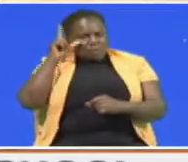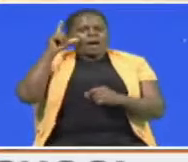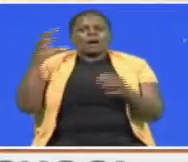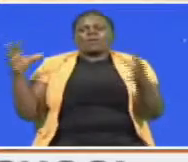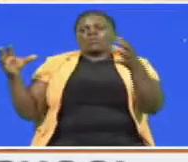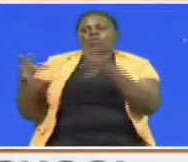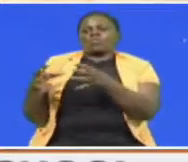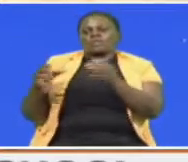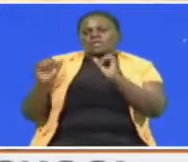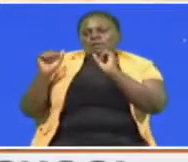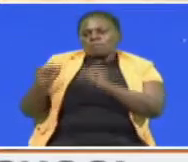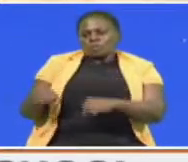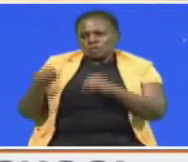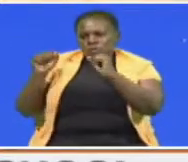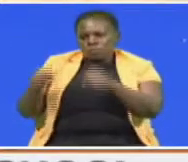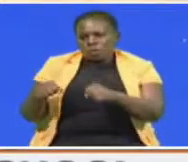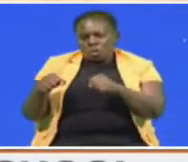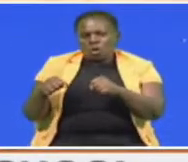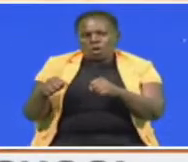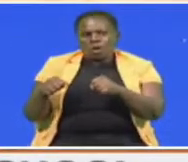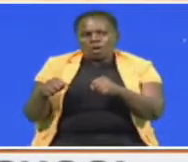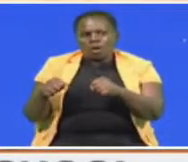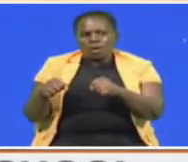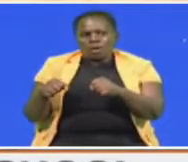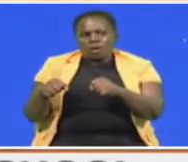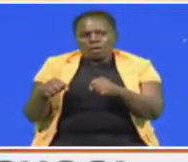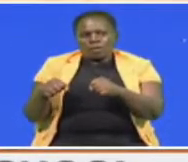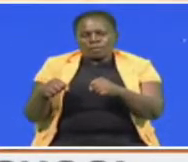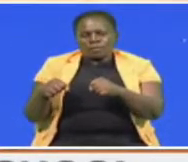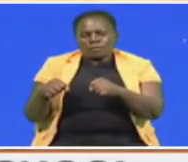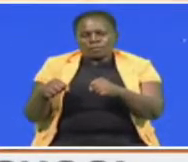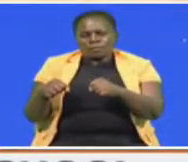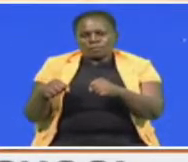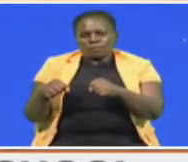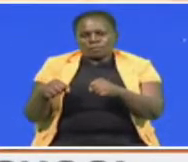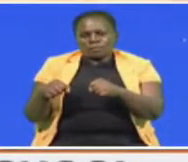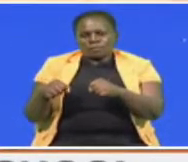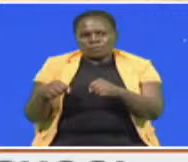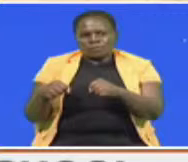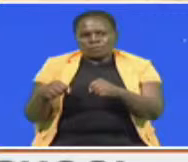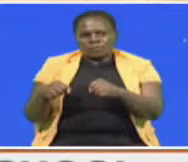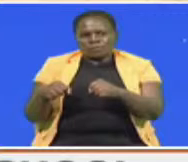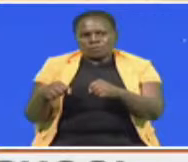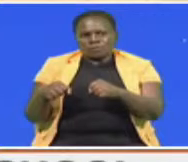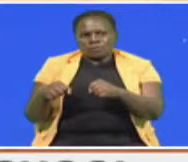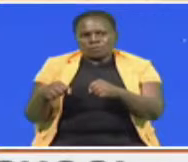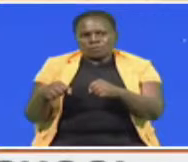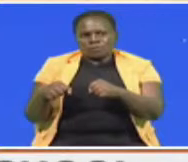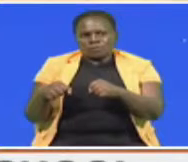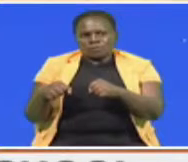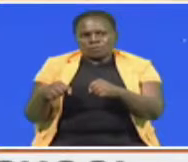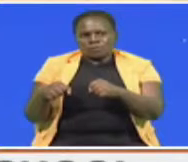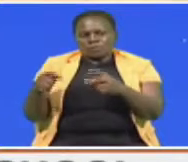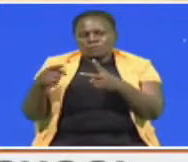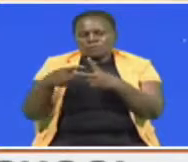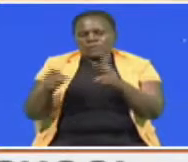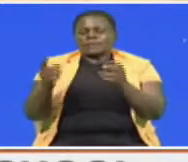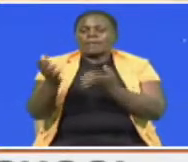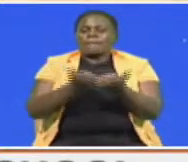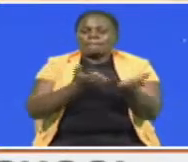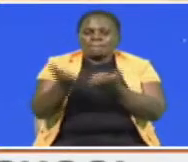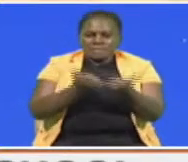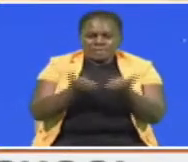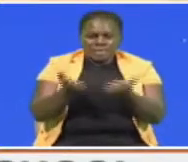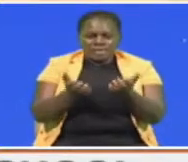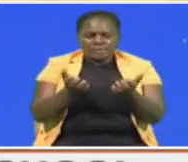community. They can now, the ladies who have been following their husbands, now can stay behind. They started business,